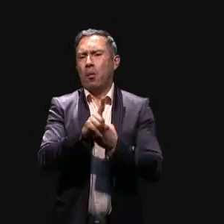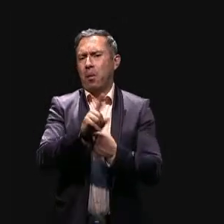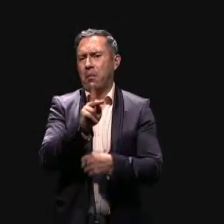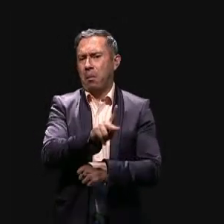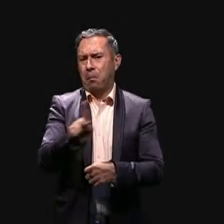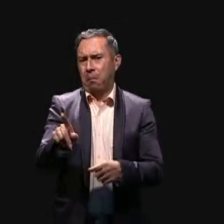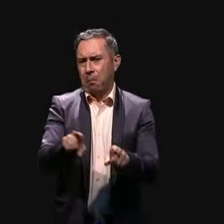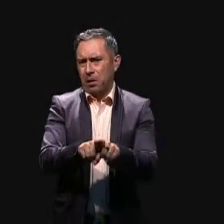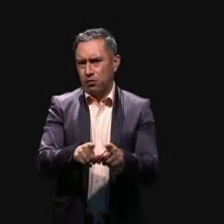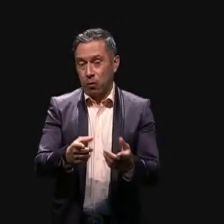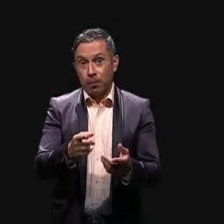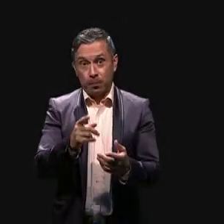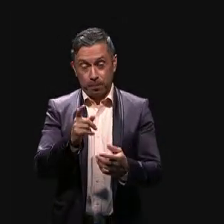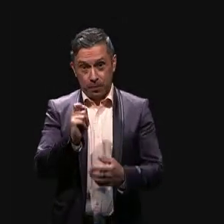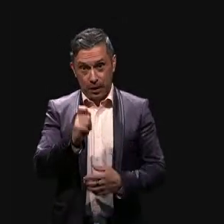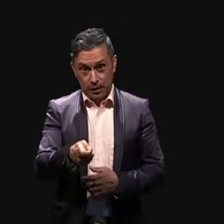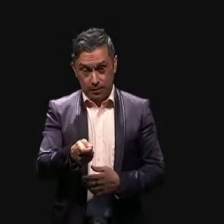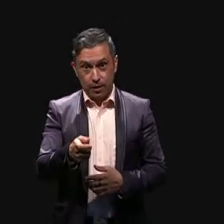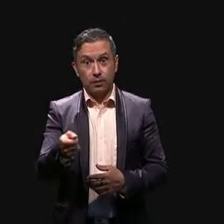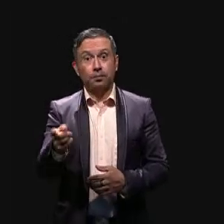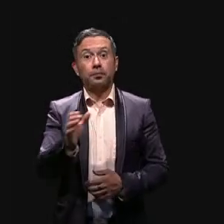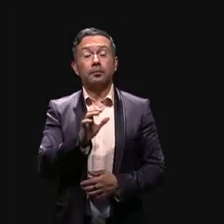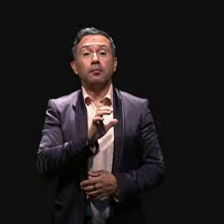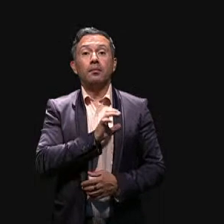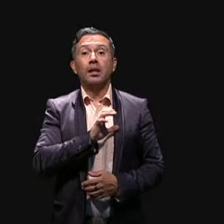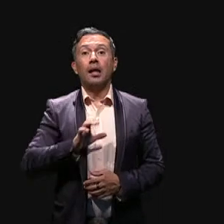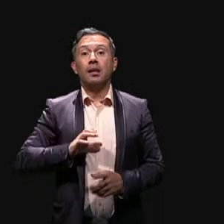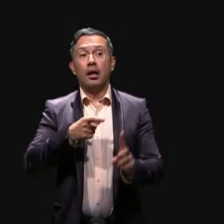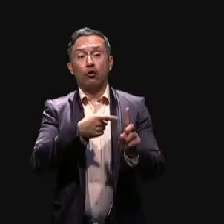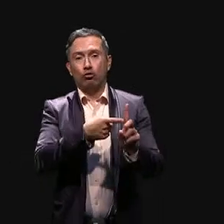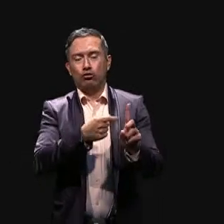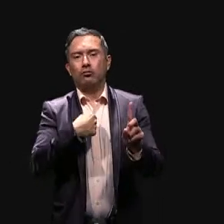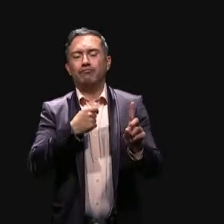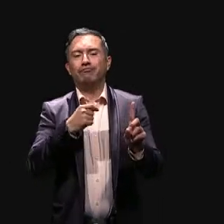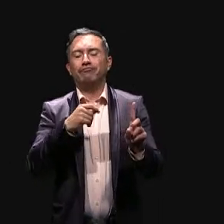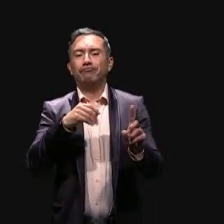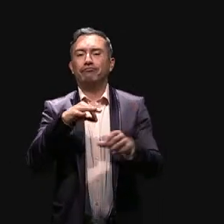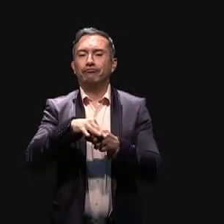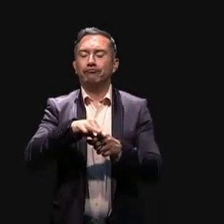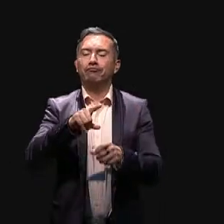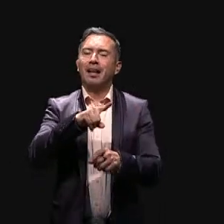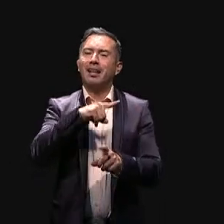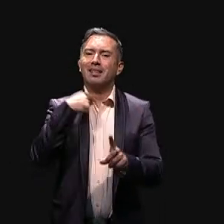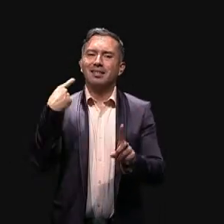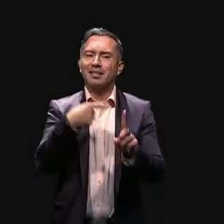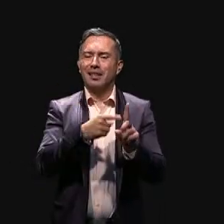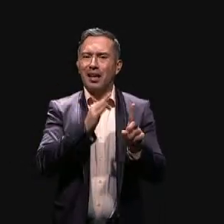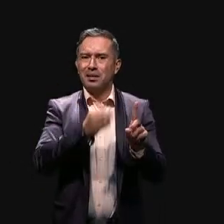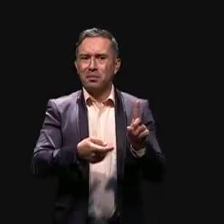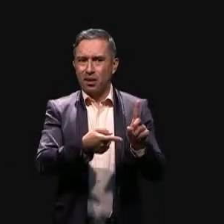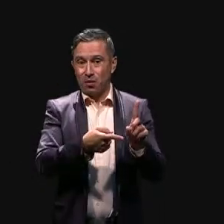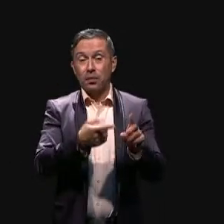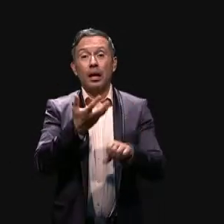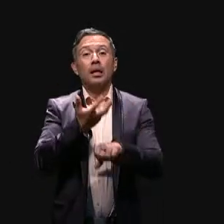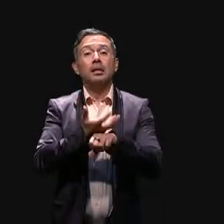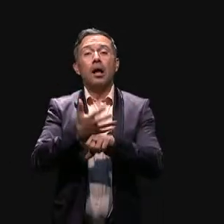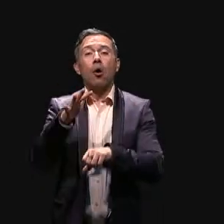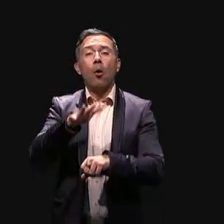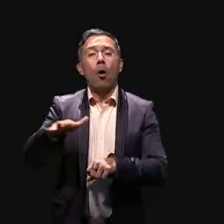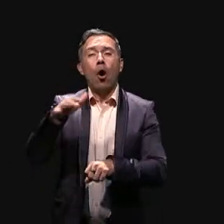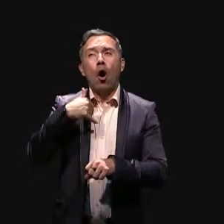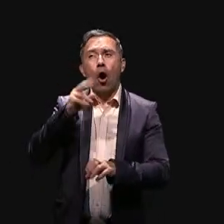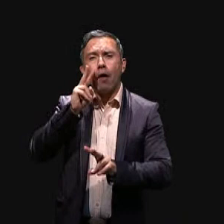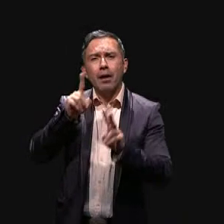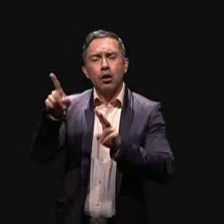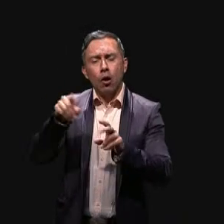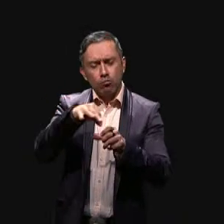lose. What we've seen in the United States is that they will accept the results if they win, but if they